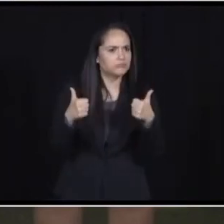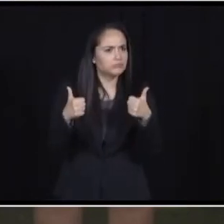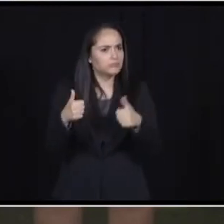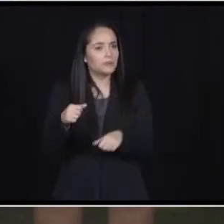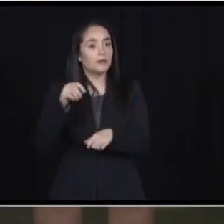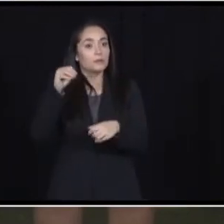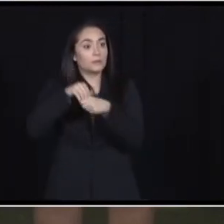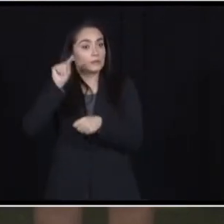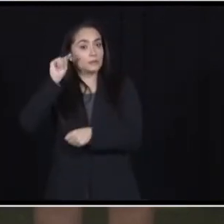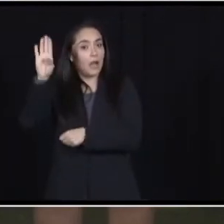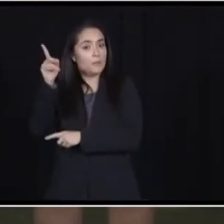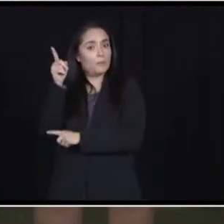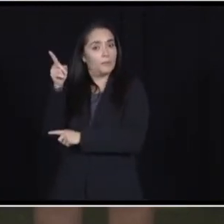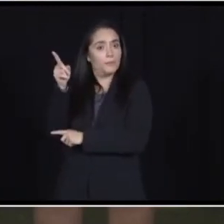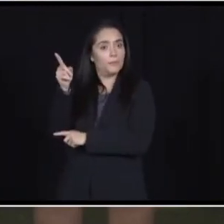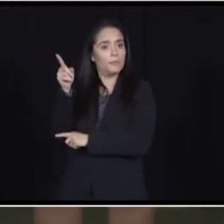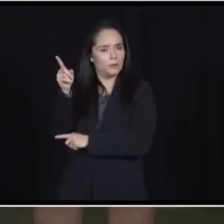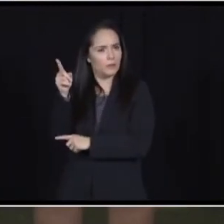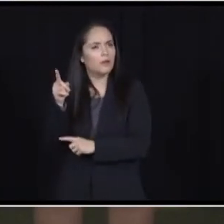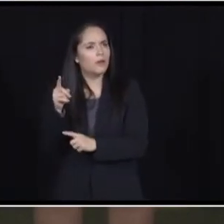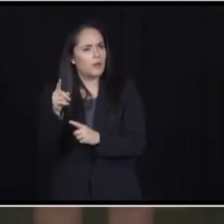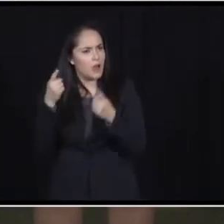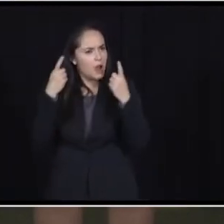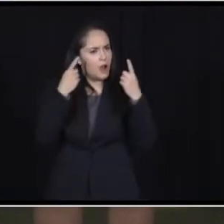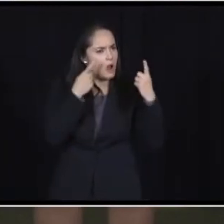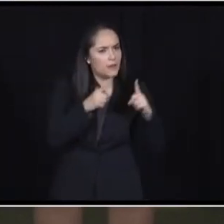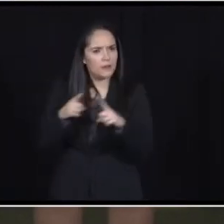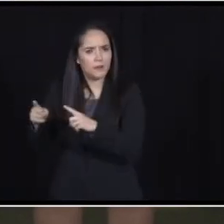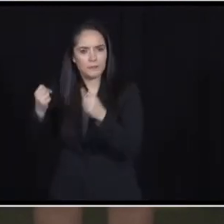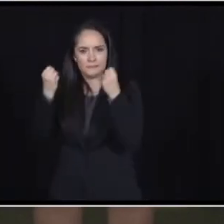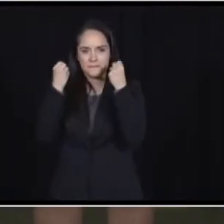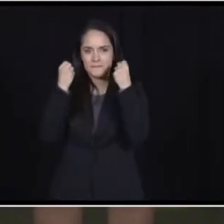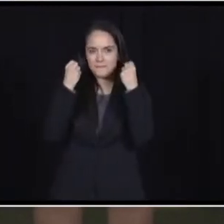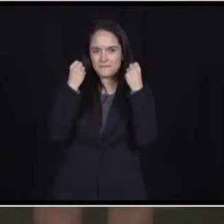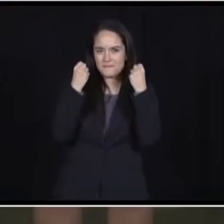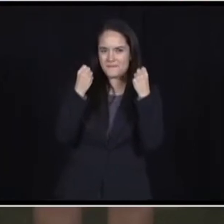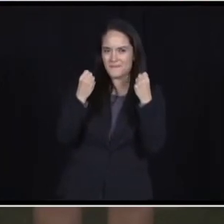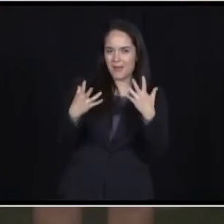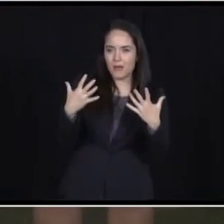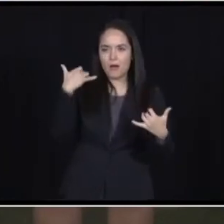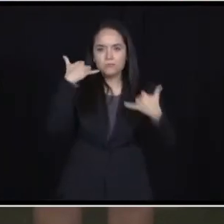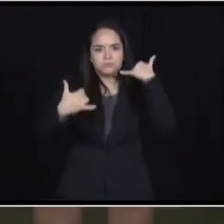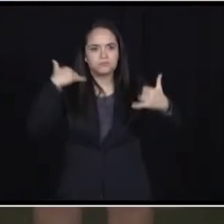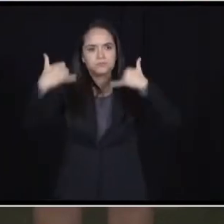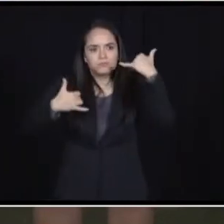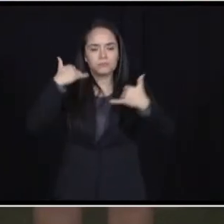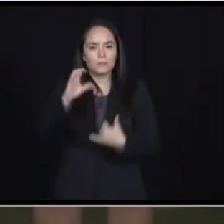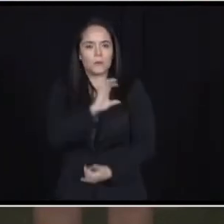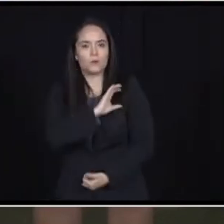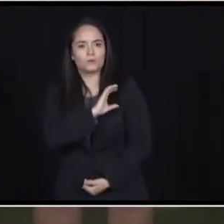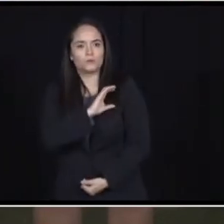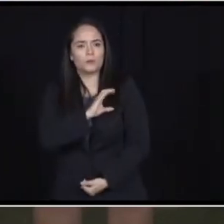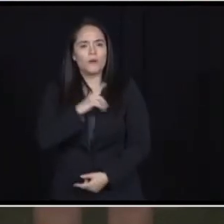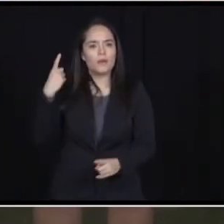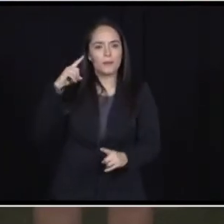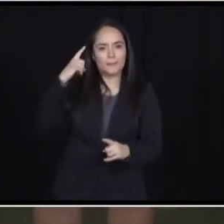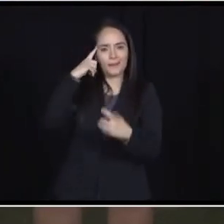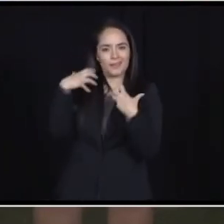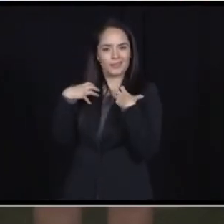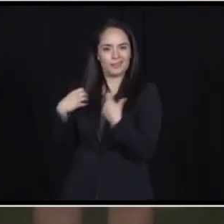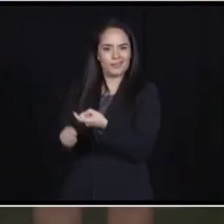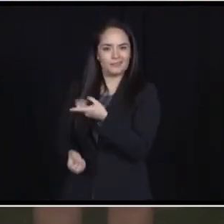of the calls that our Thunder Bay Police Service respond to, which are mental health related. We get people into the